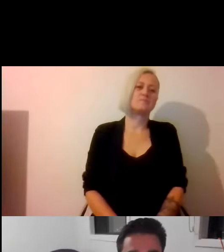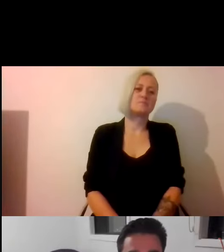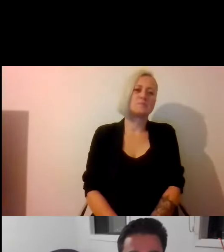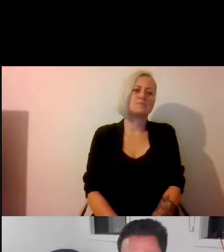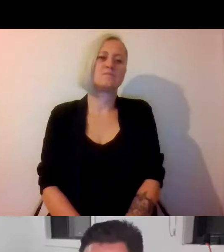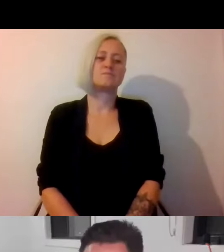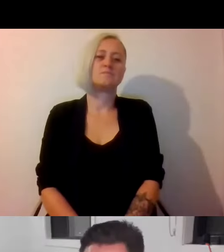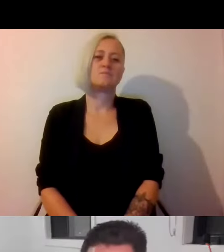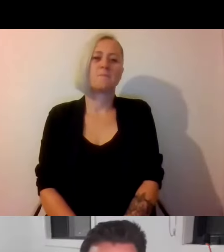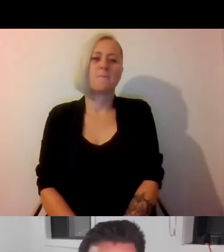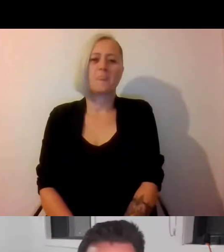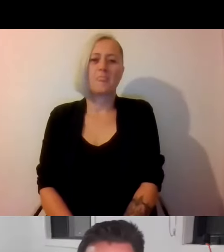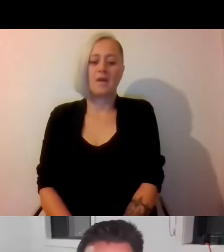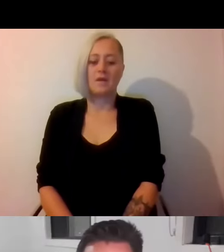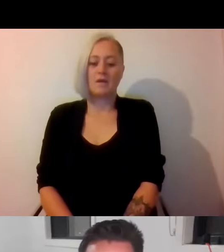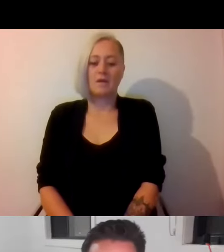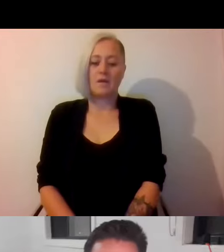So